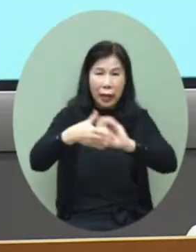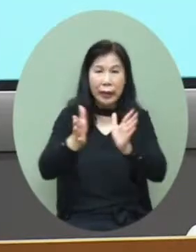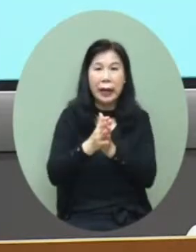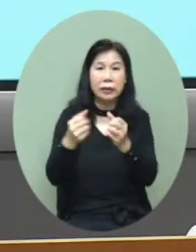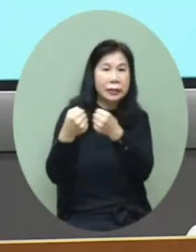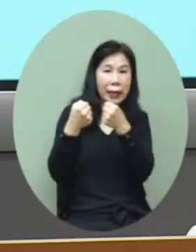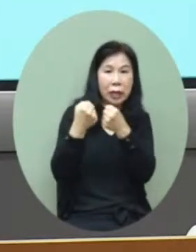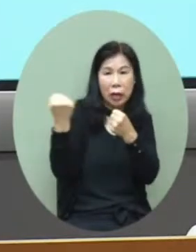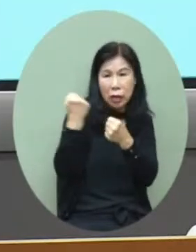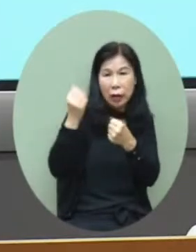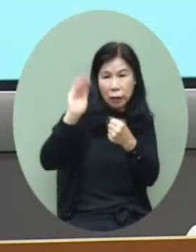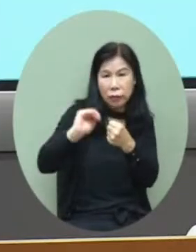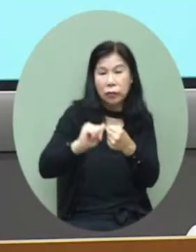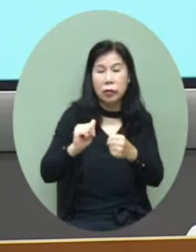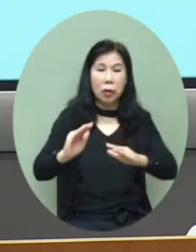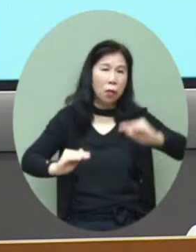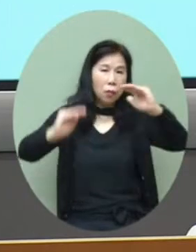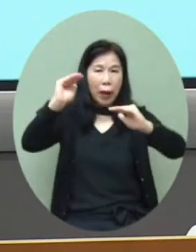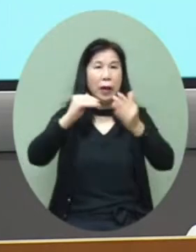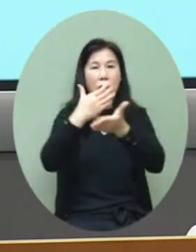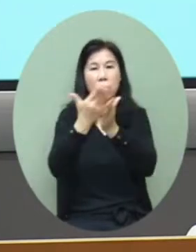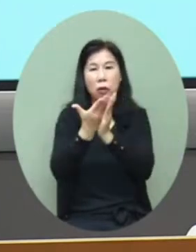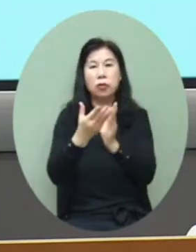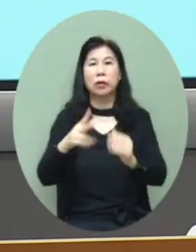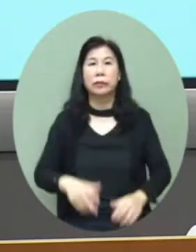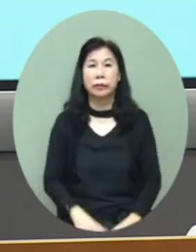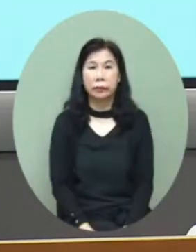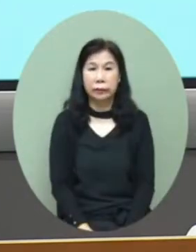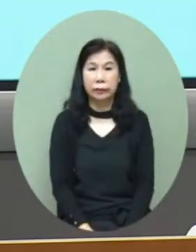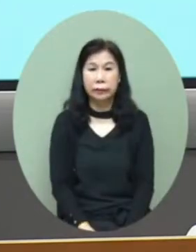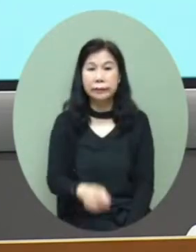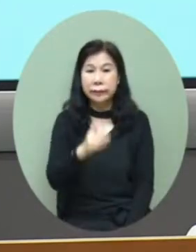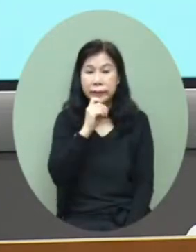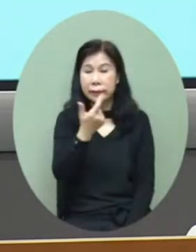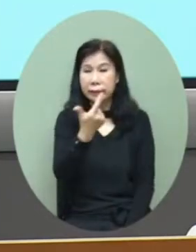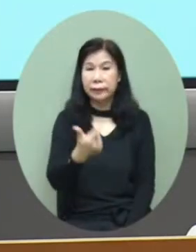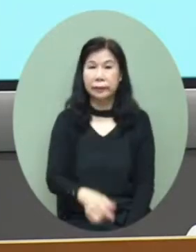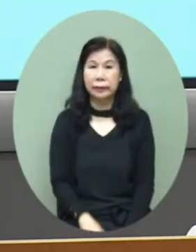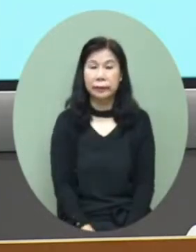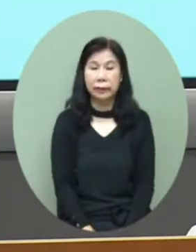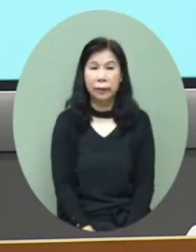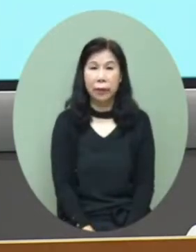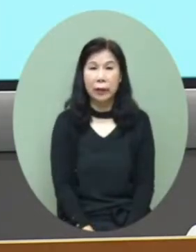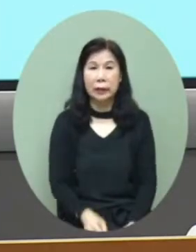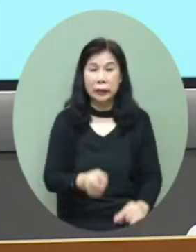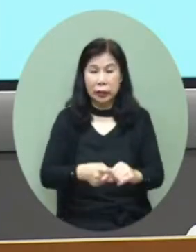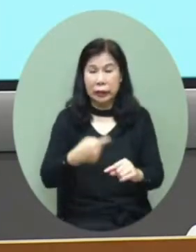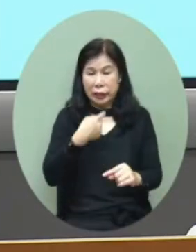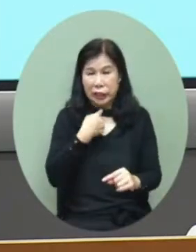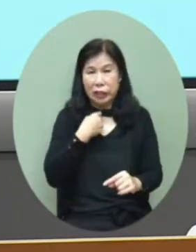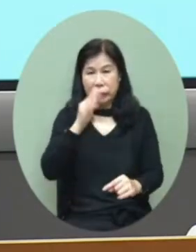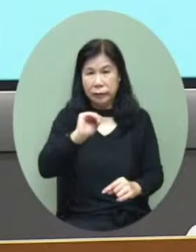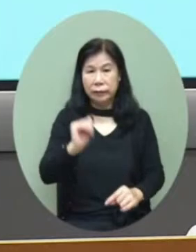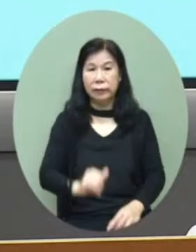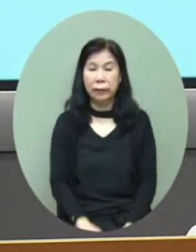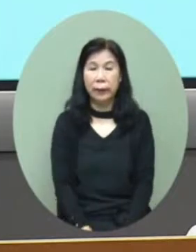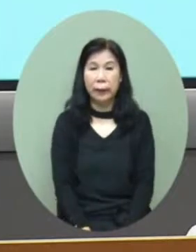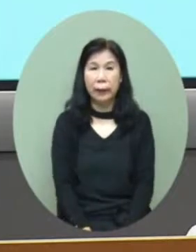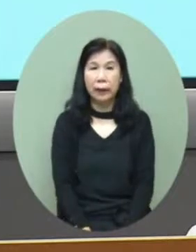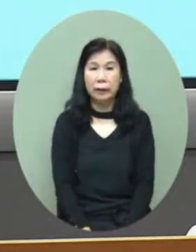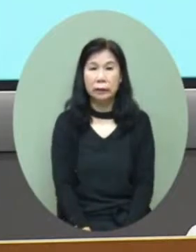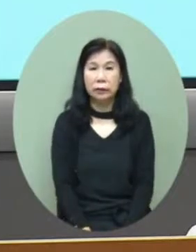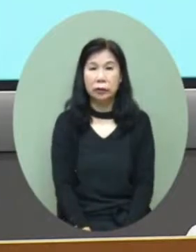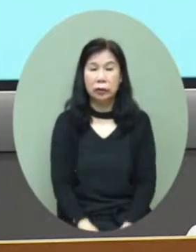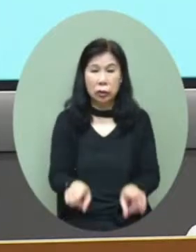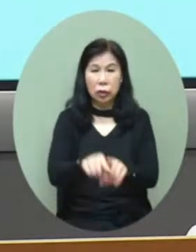balance of factors. We have also a strong emphasis of protecting the high-risk group, the elderly and